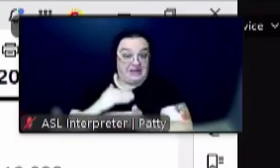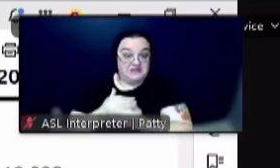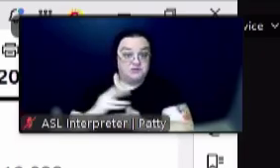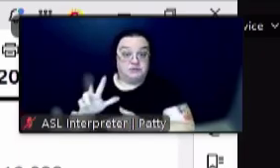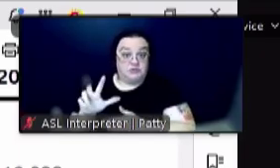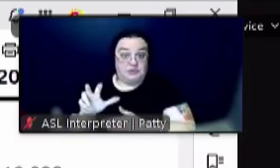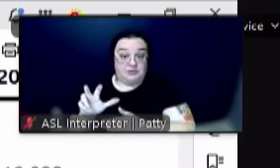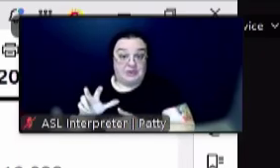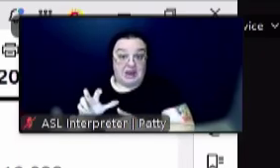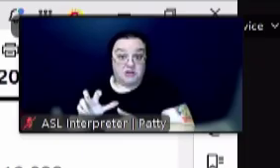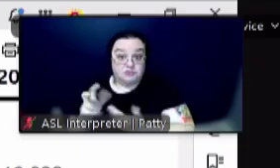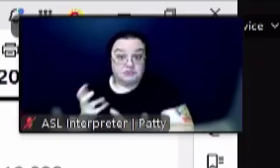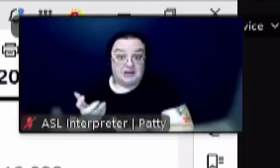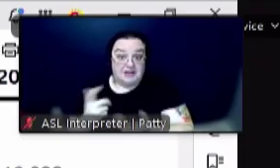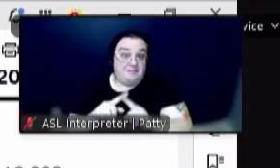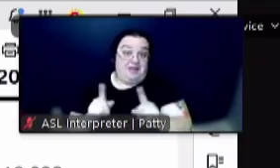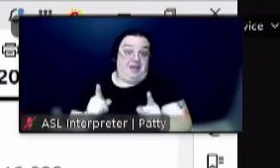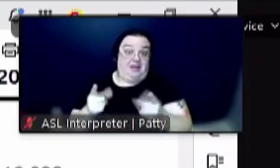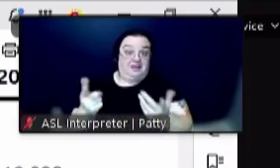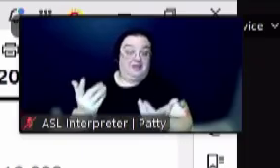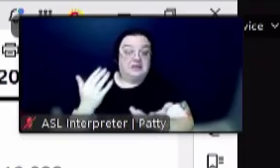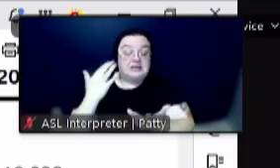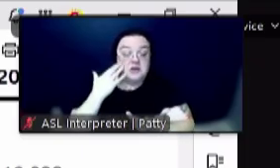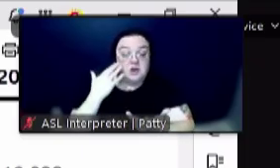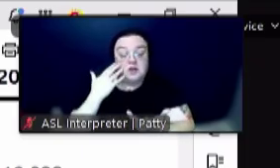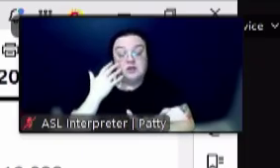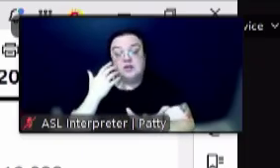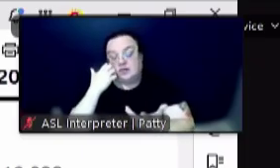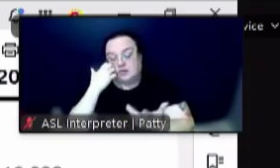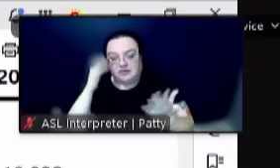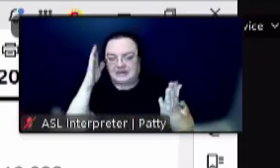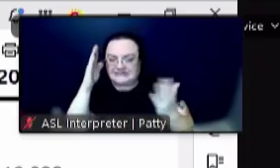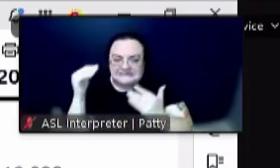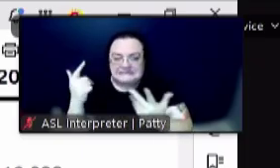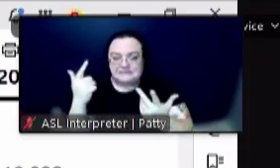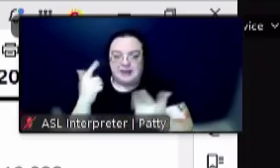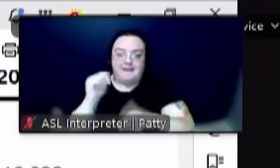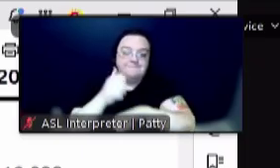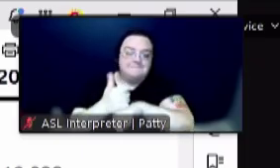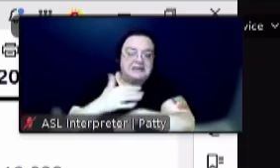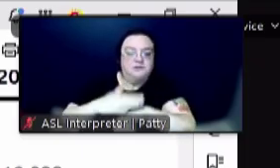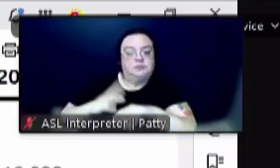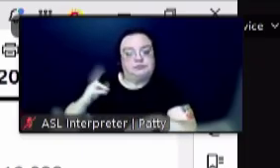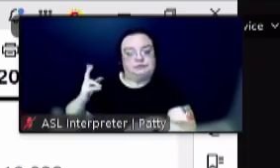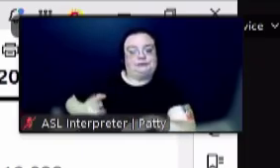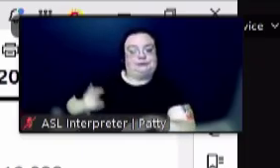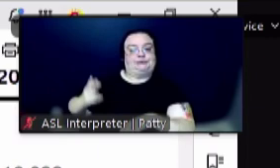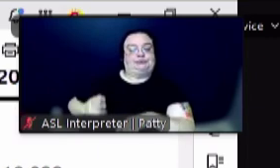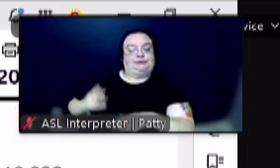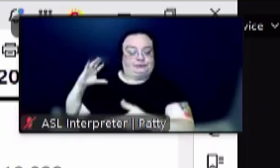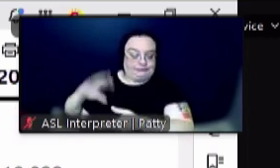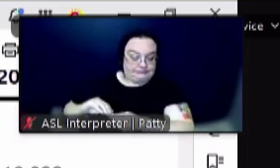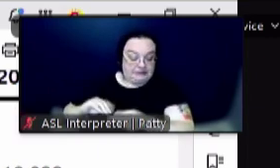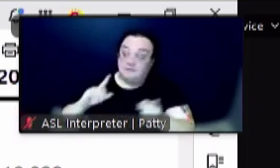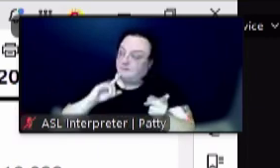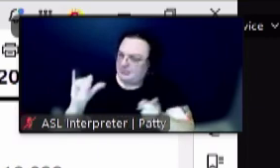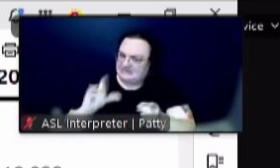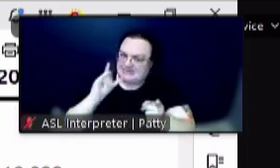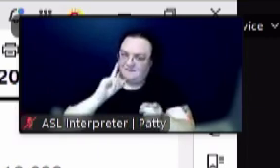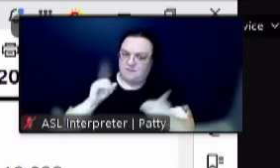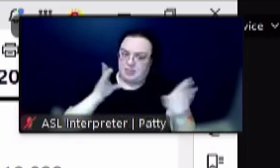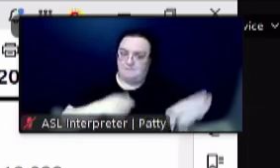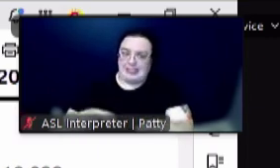300. But we're anticipating based off of historical, history. So then should we do the same for planning board?